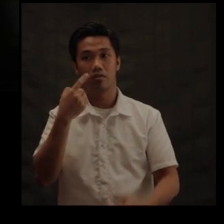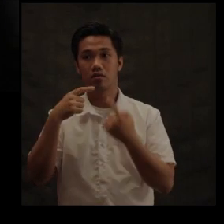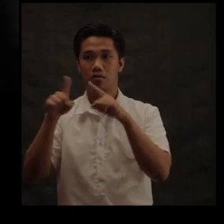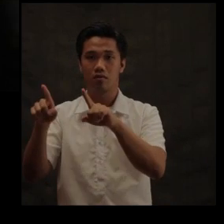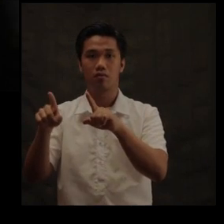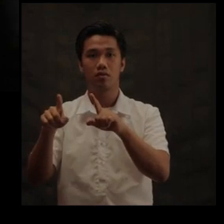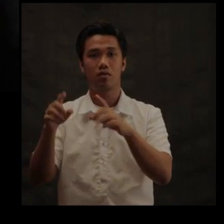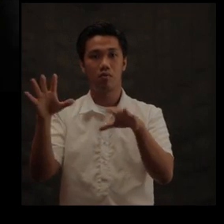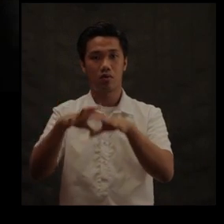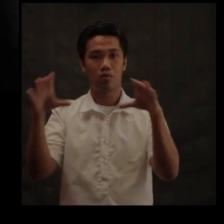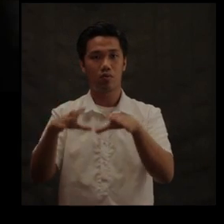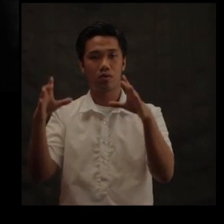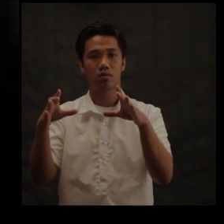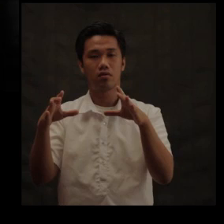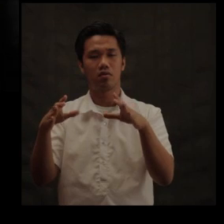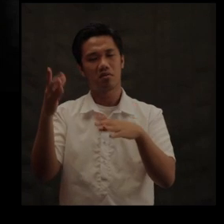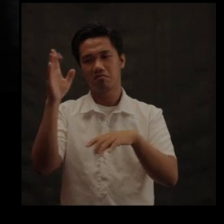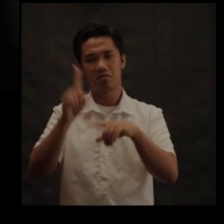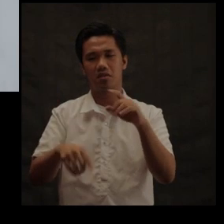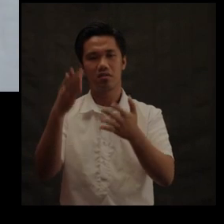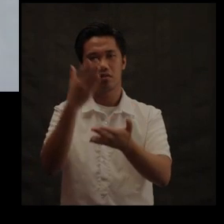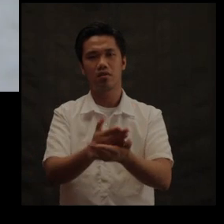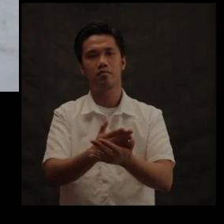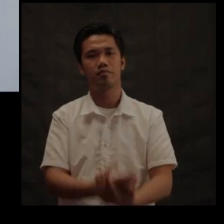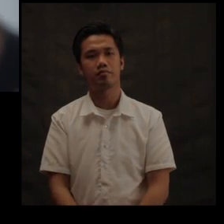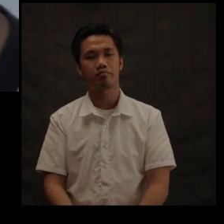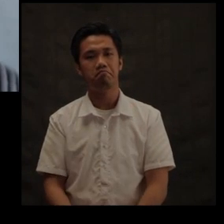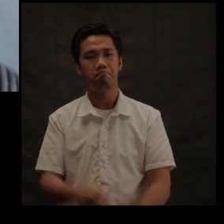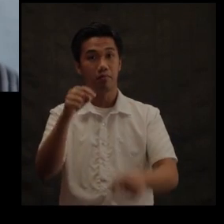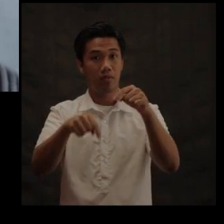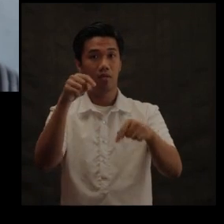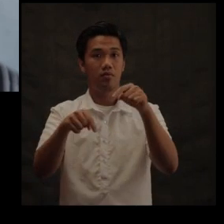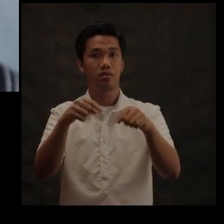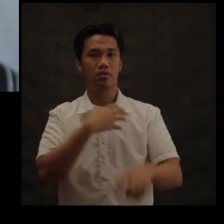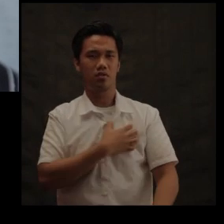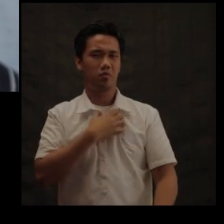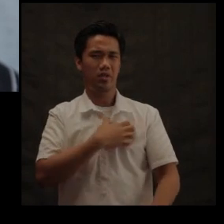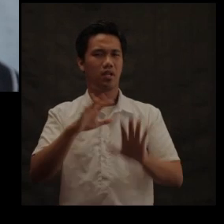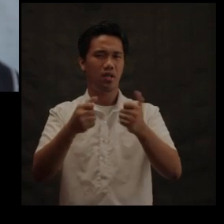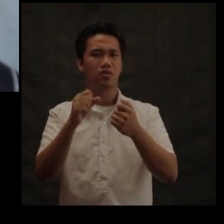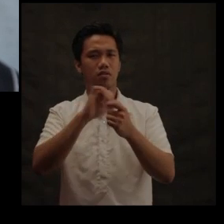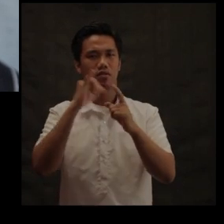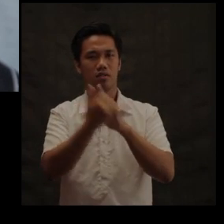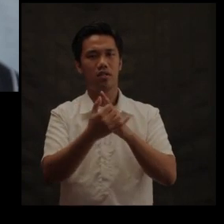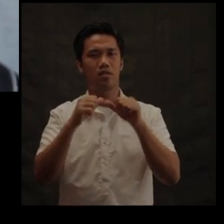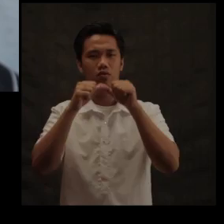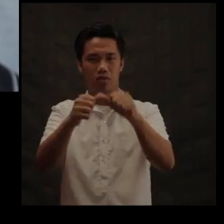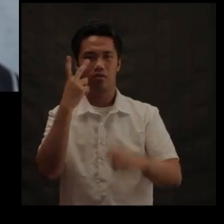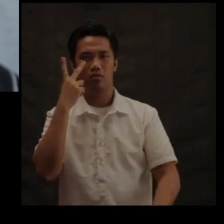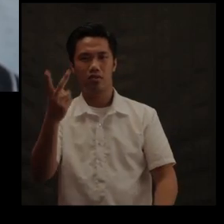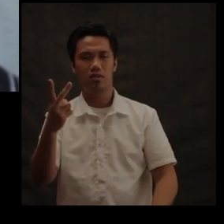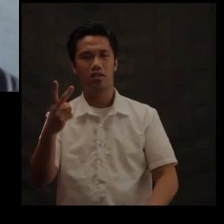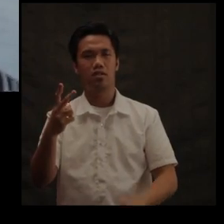siya, pupunta na siya doon. So hindi ko siya mapigilan. Persons with disabilities lament the way society persists in viewing them